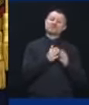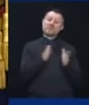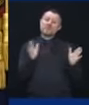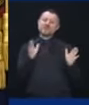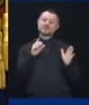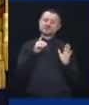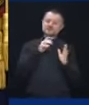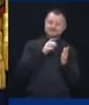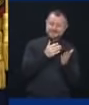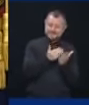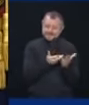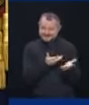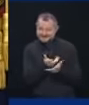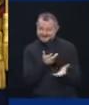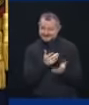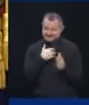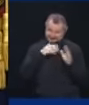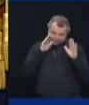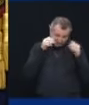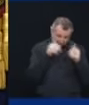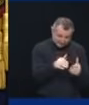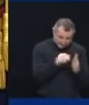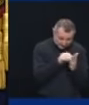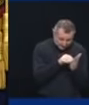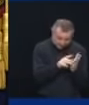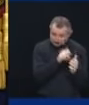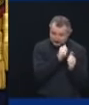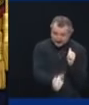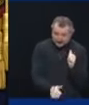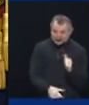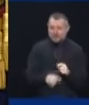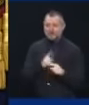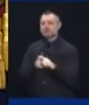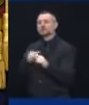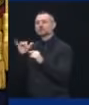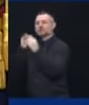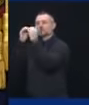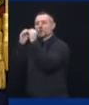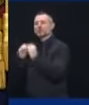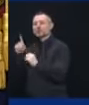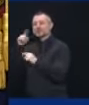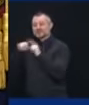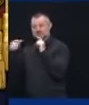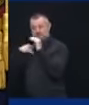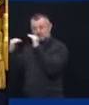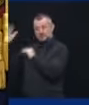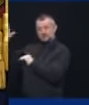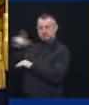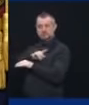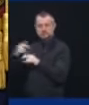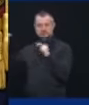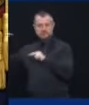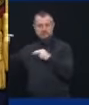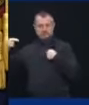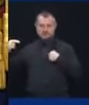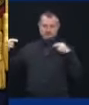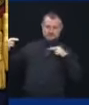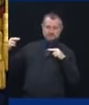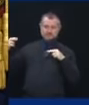on, and then you have a numerical differential on the financial